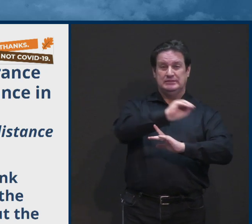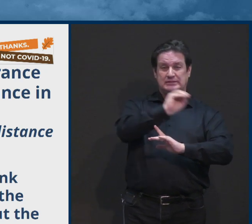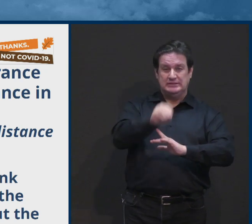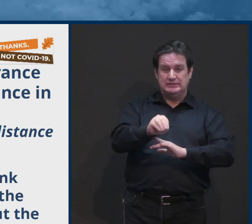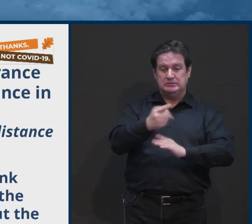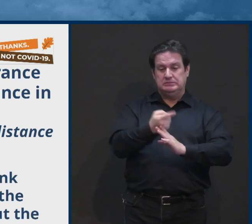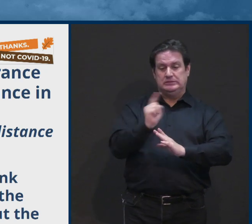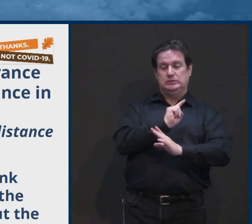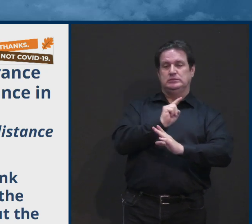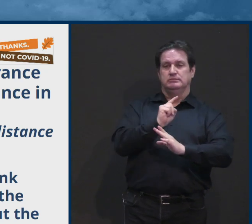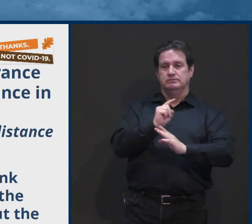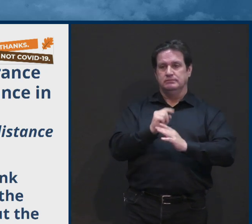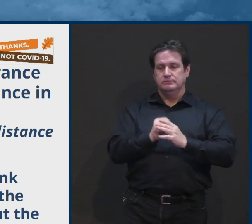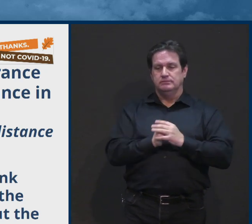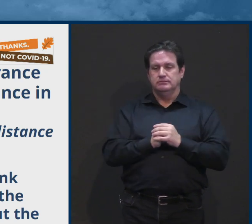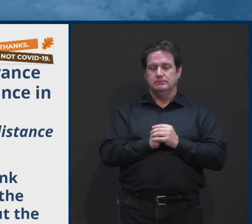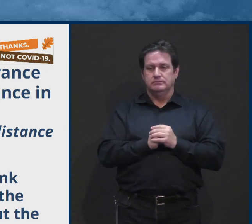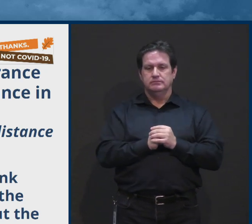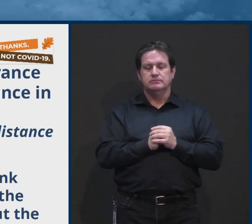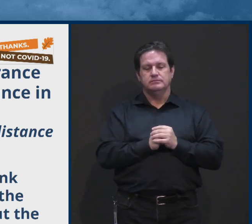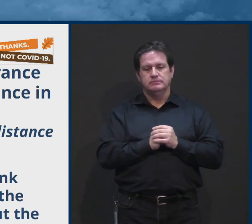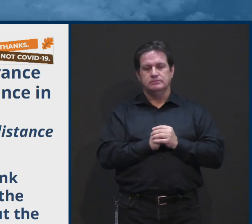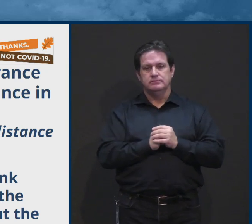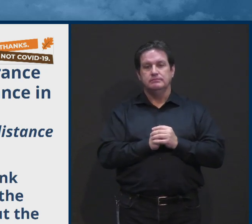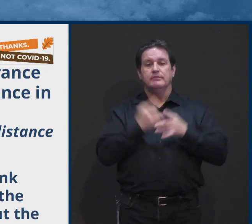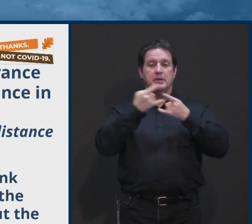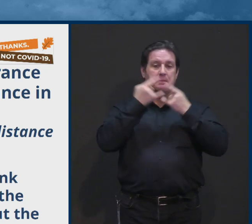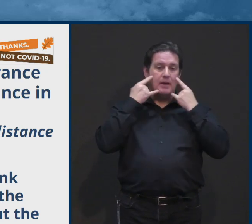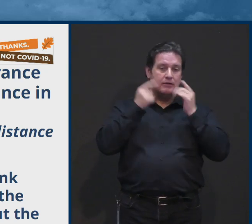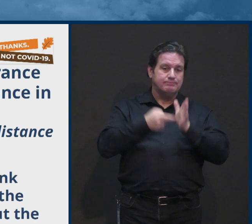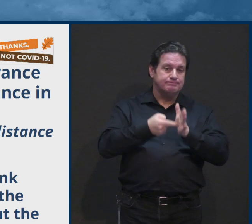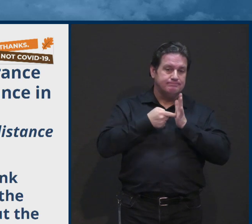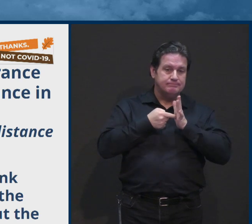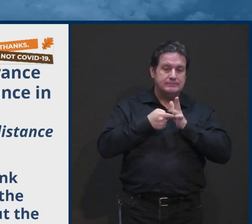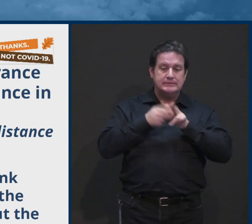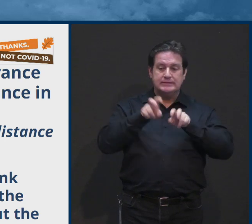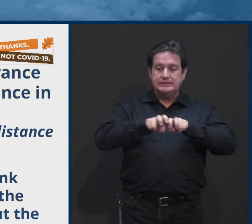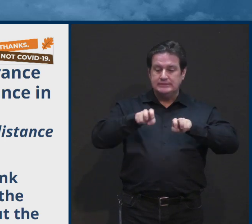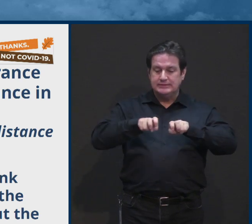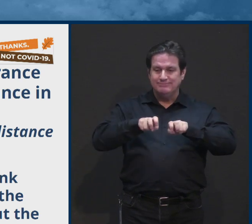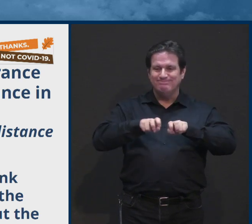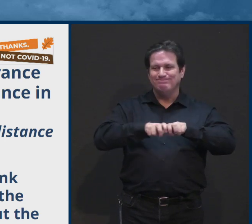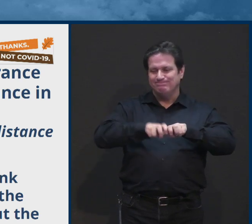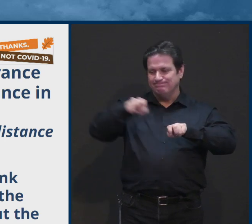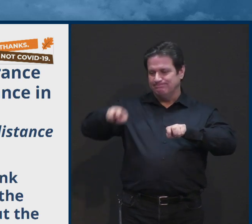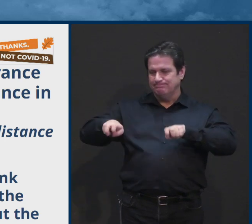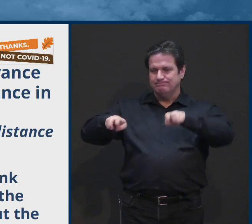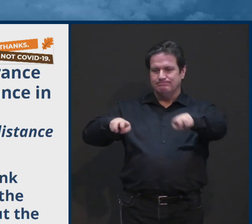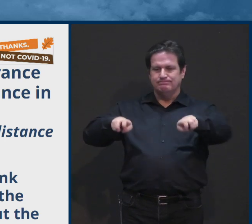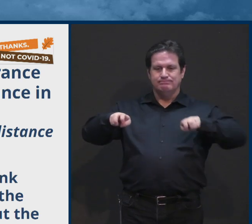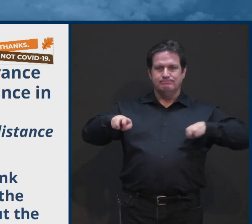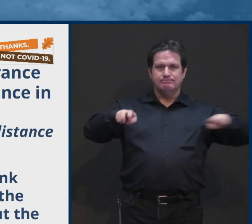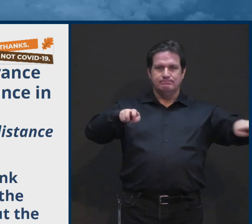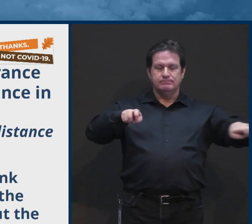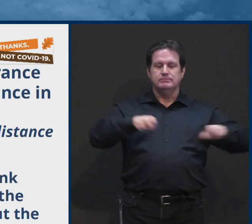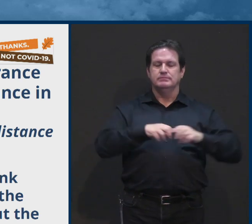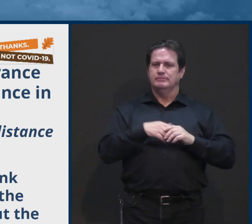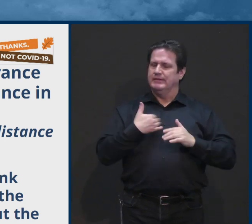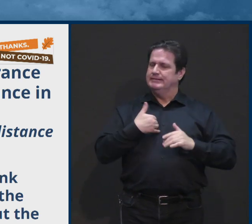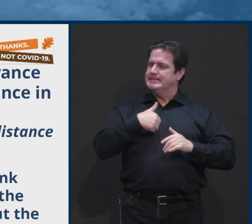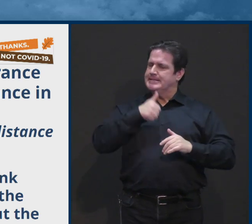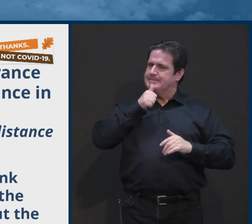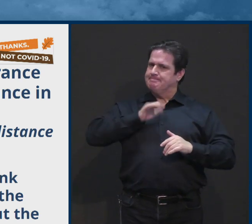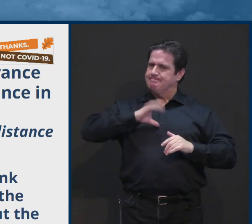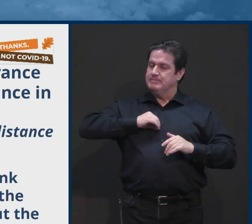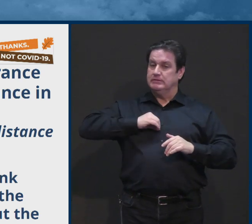and more past, mask, seating distances. But we're going to have zero